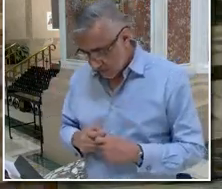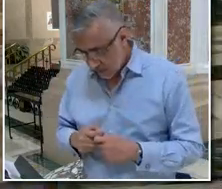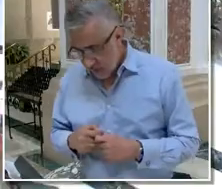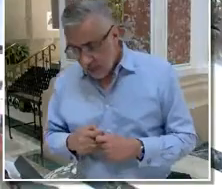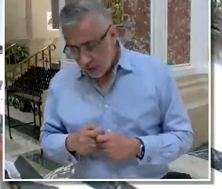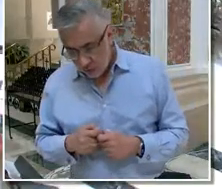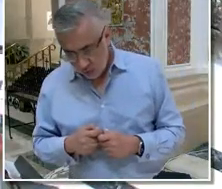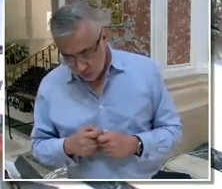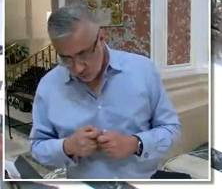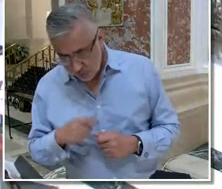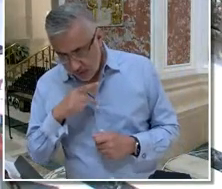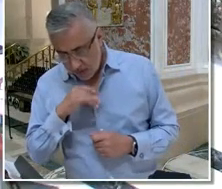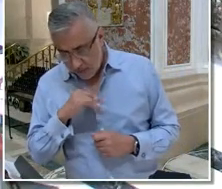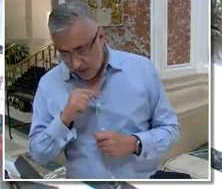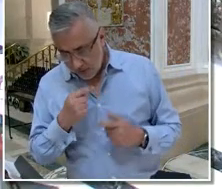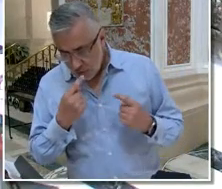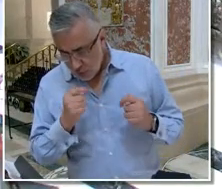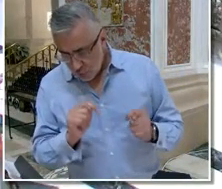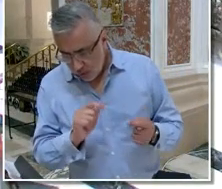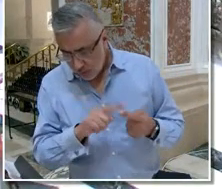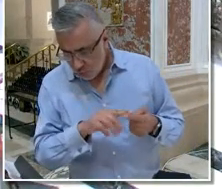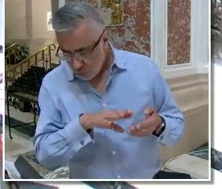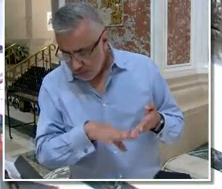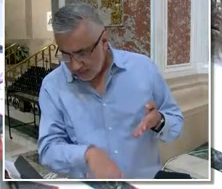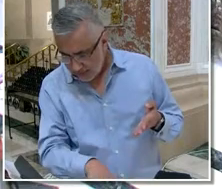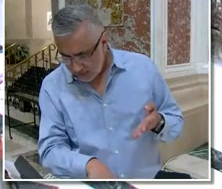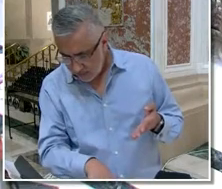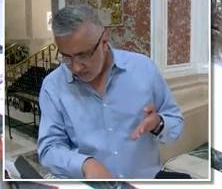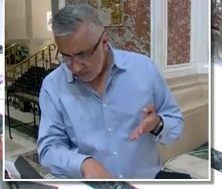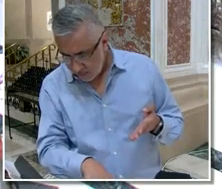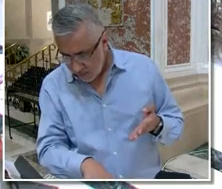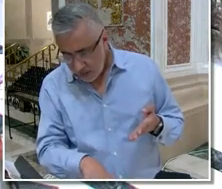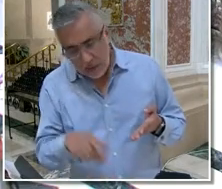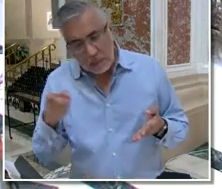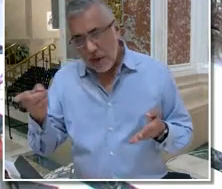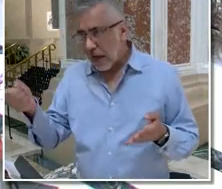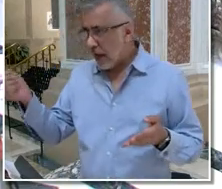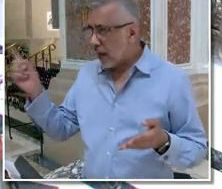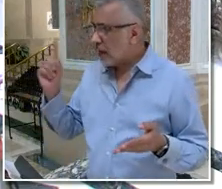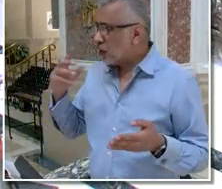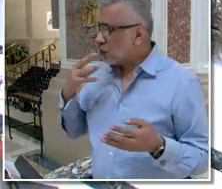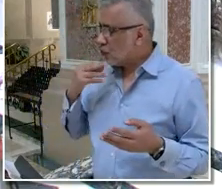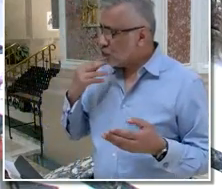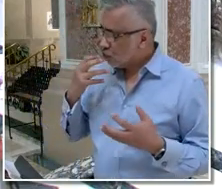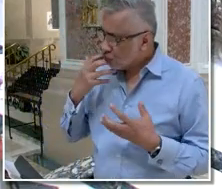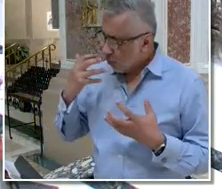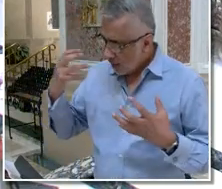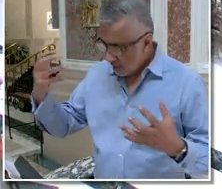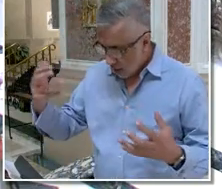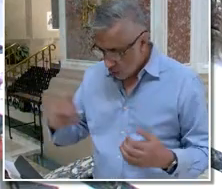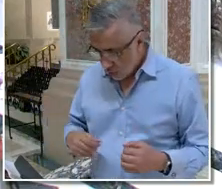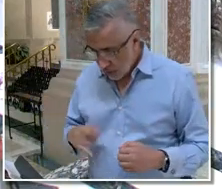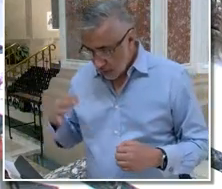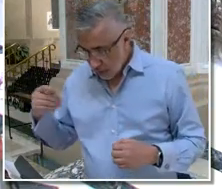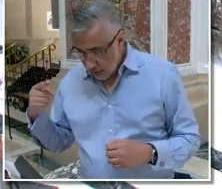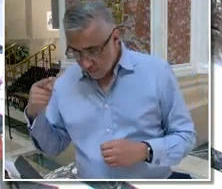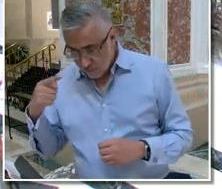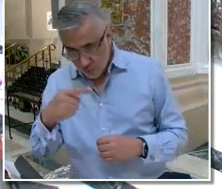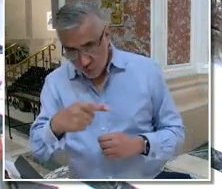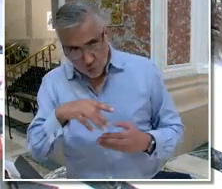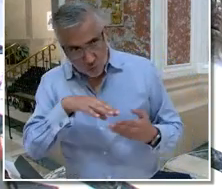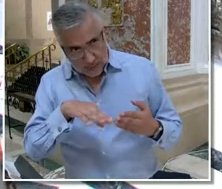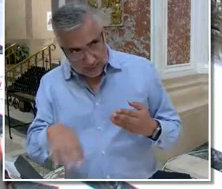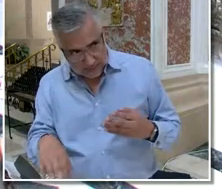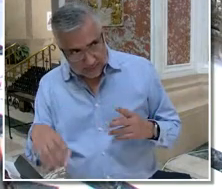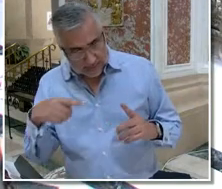Consequently, Pilate tried to release him, but the Jews cried out, "If you release